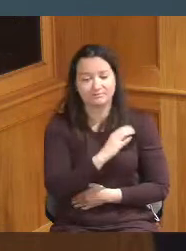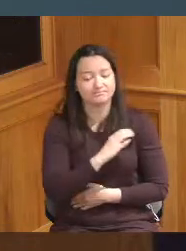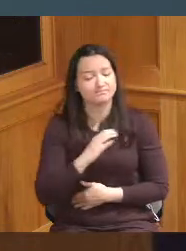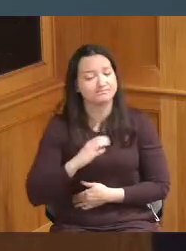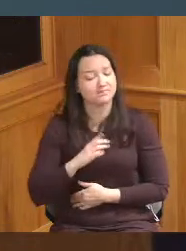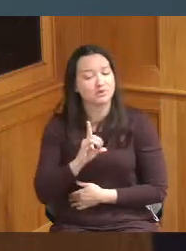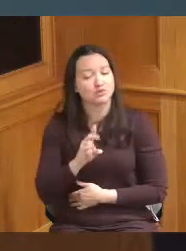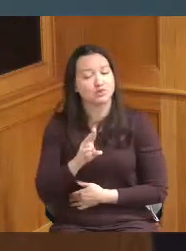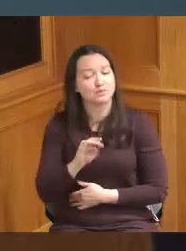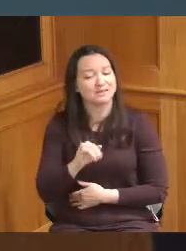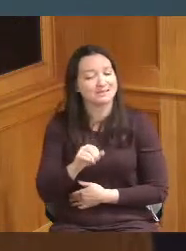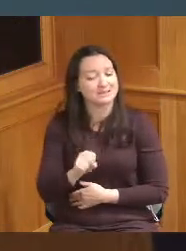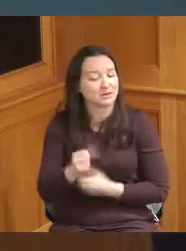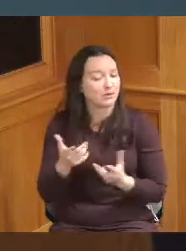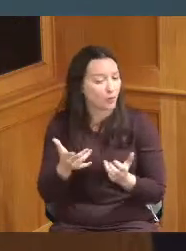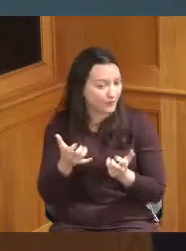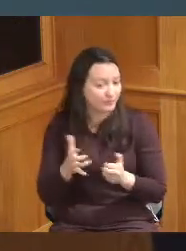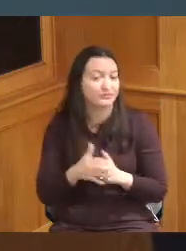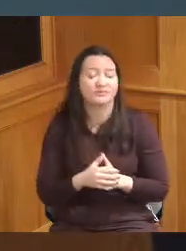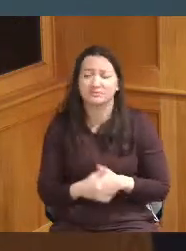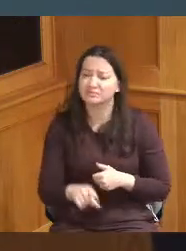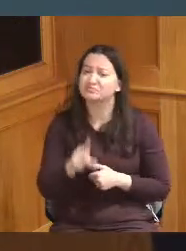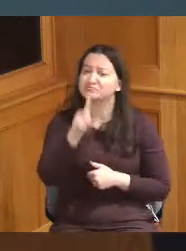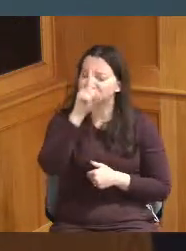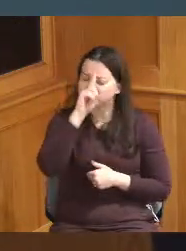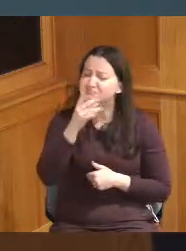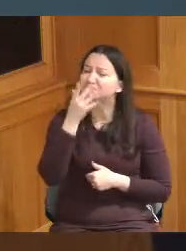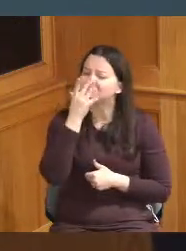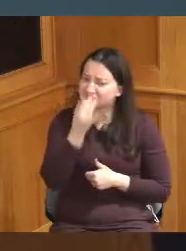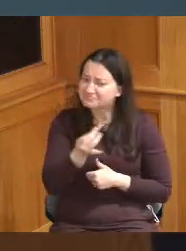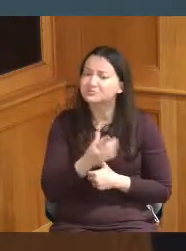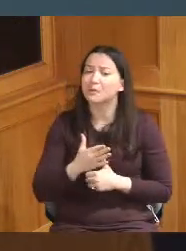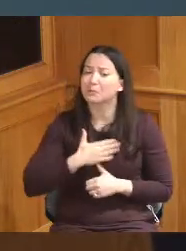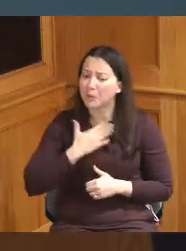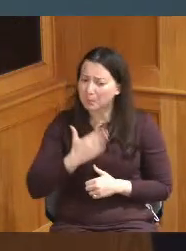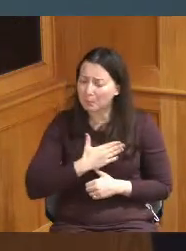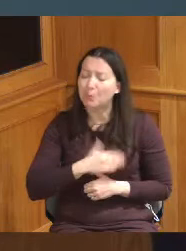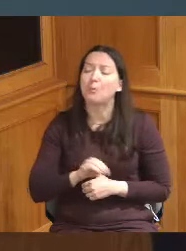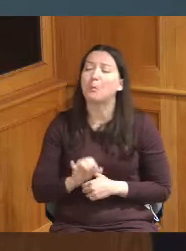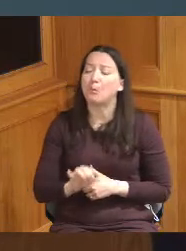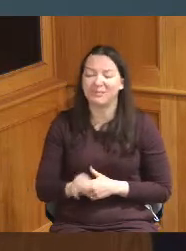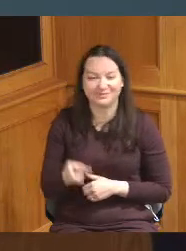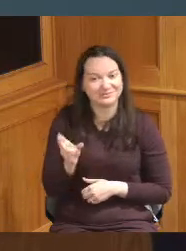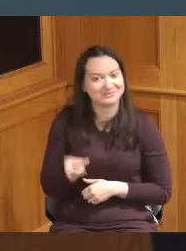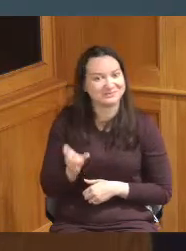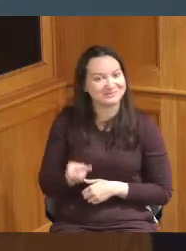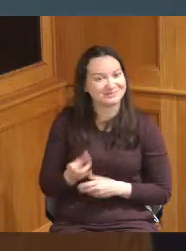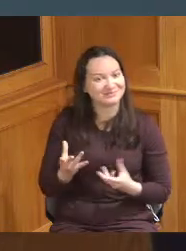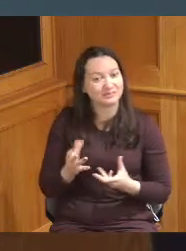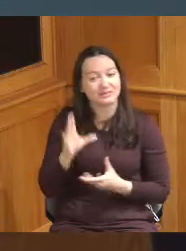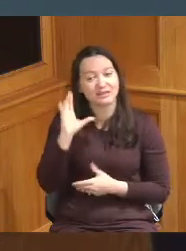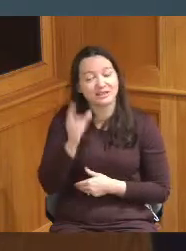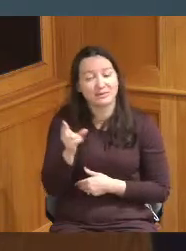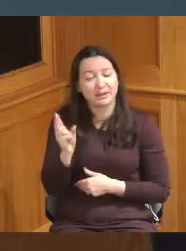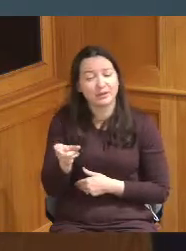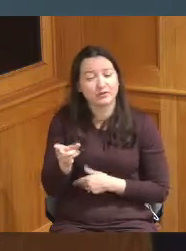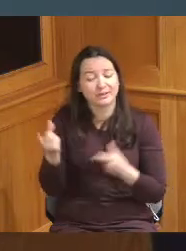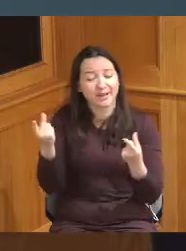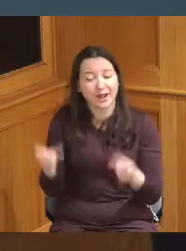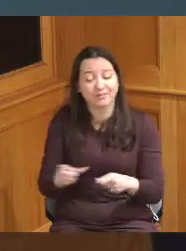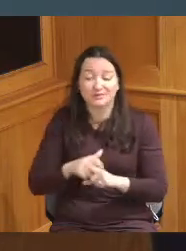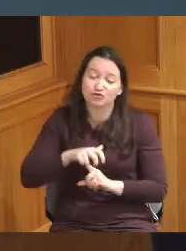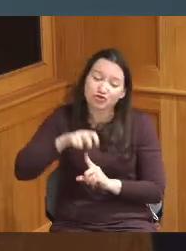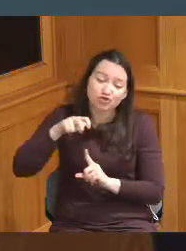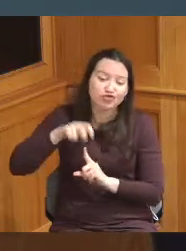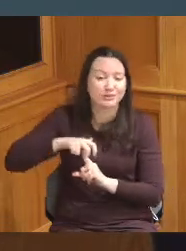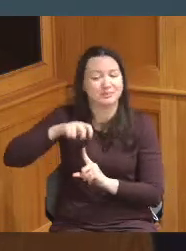pushing for that. But I thought that was something. I was happy to hear that that history, but also the history of what came out of there, the